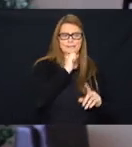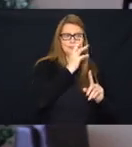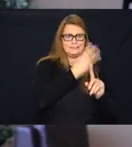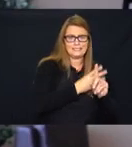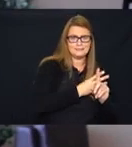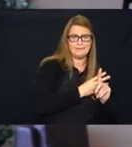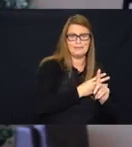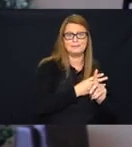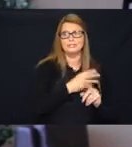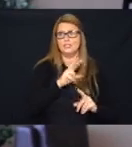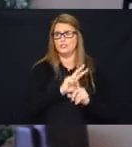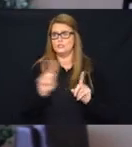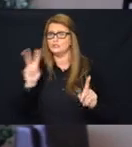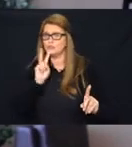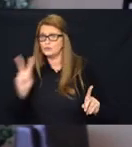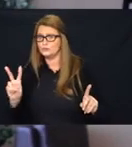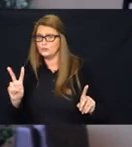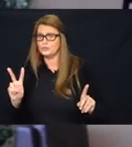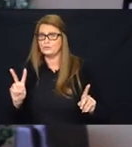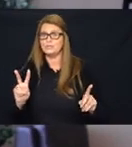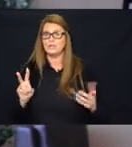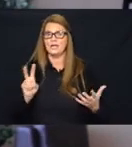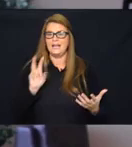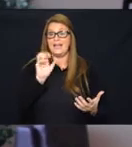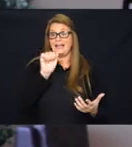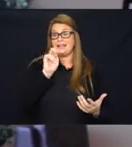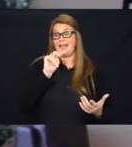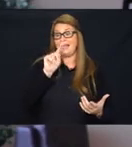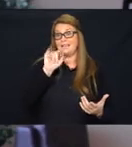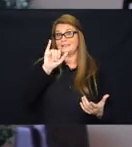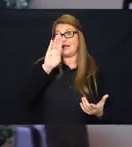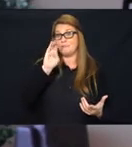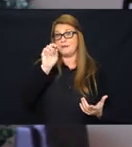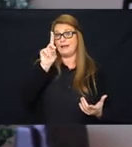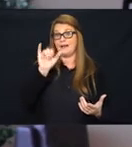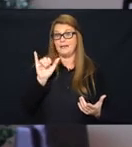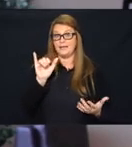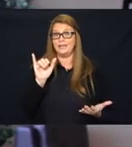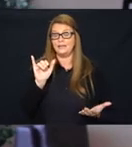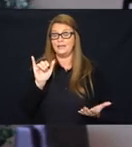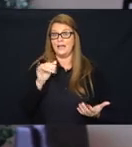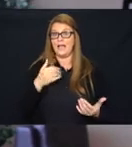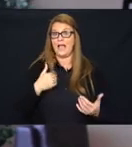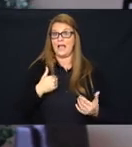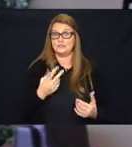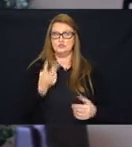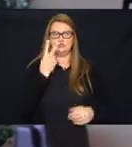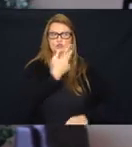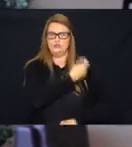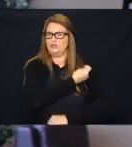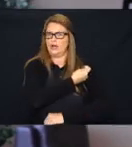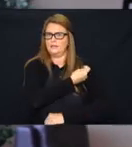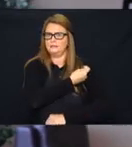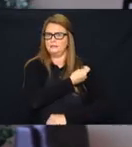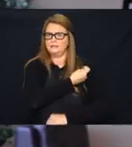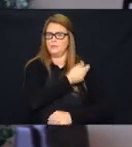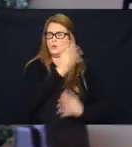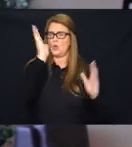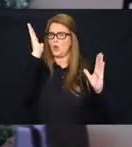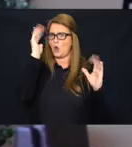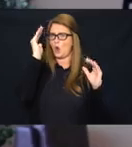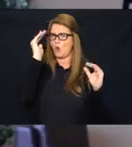years, there seems to be a signal with the antibody response with 2 shots. That is what we would hope